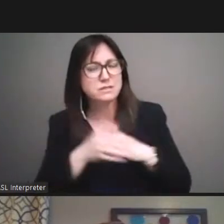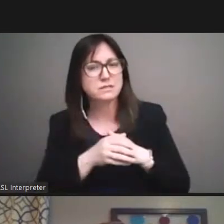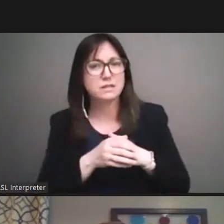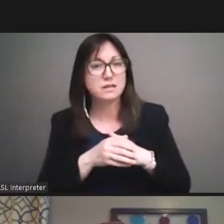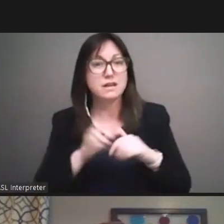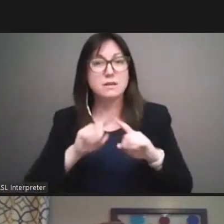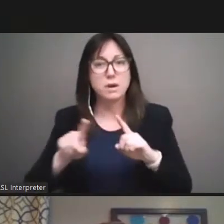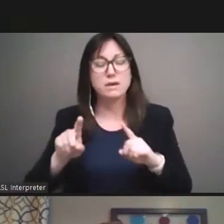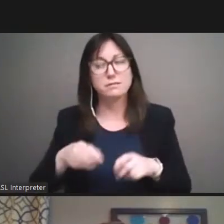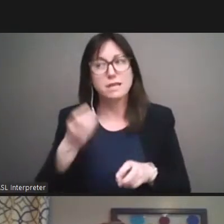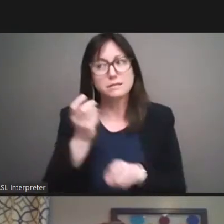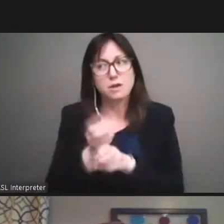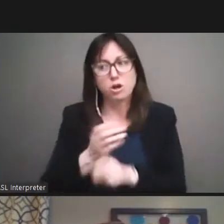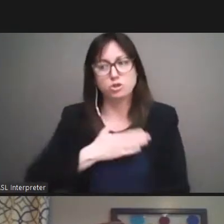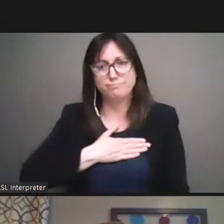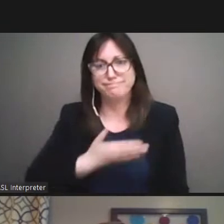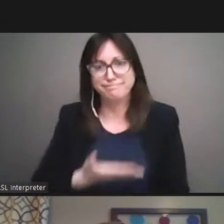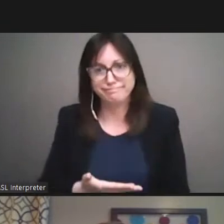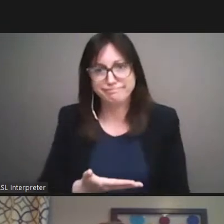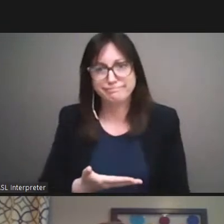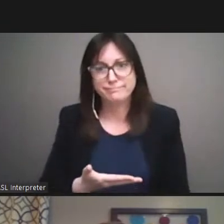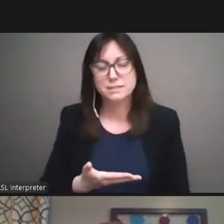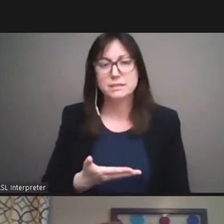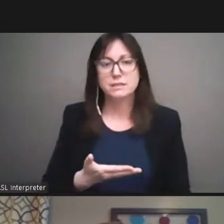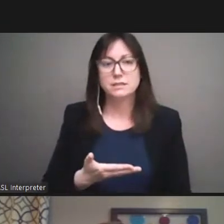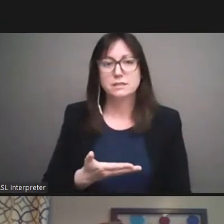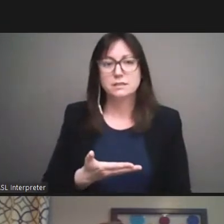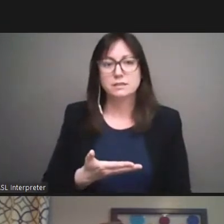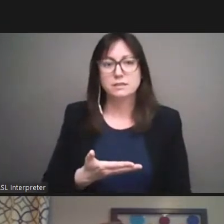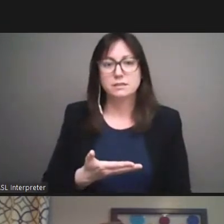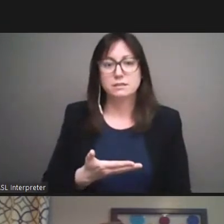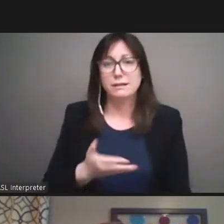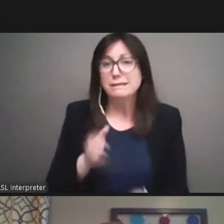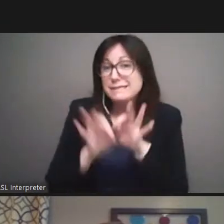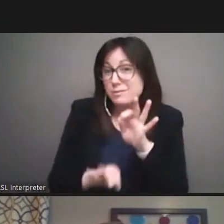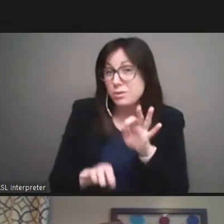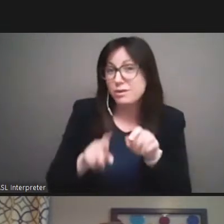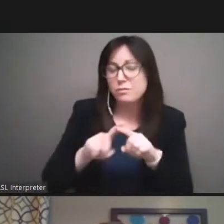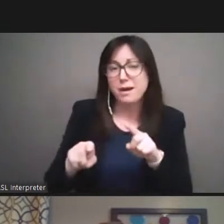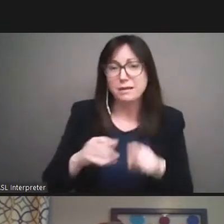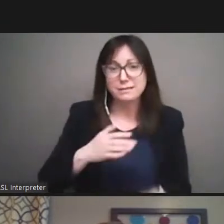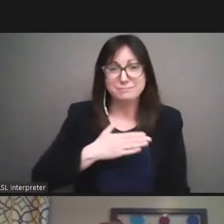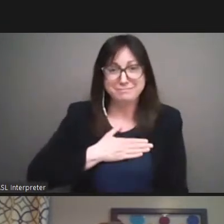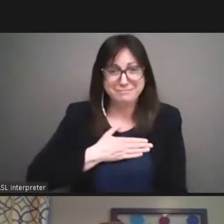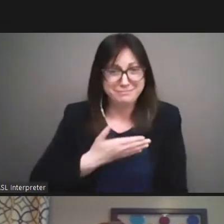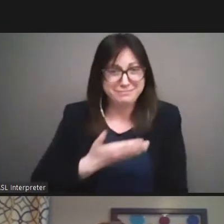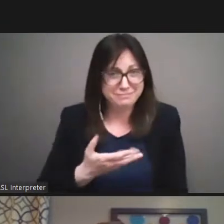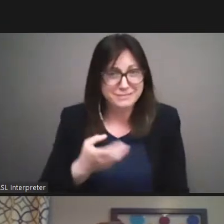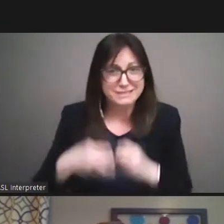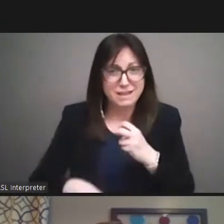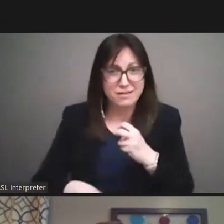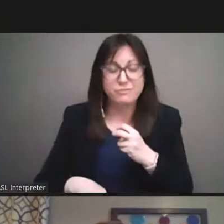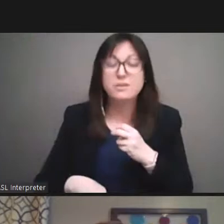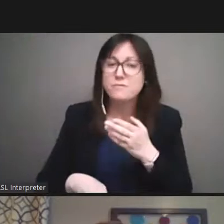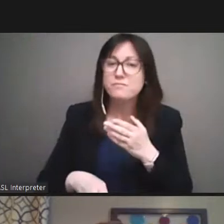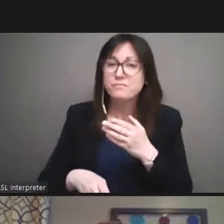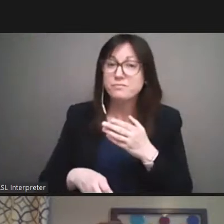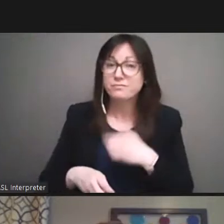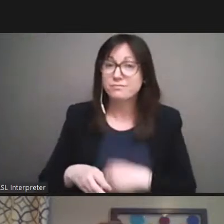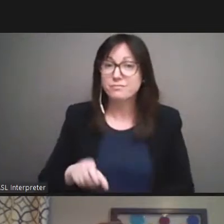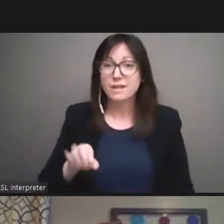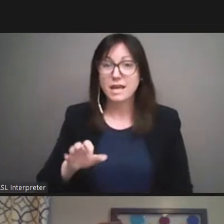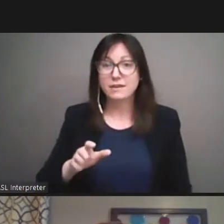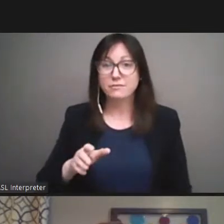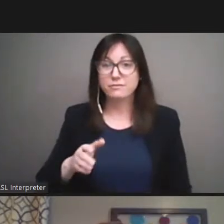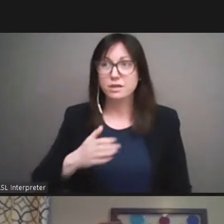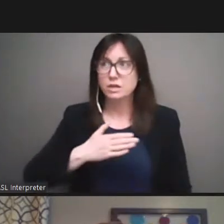is hard to say out loud, even though it's something so simple. But I guess that's it. Like the truth